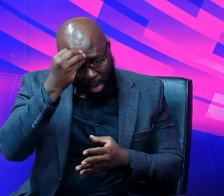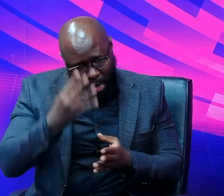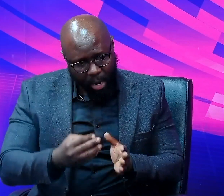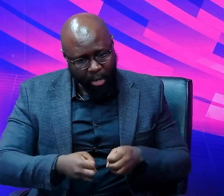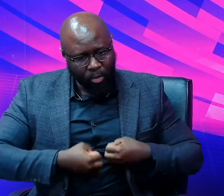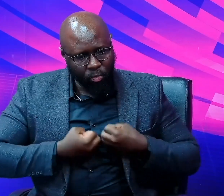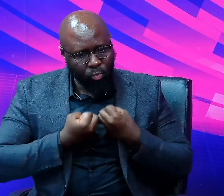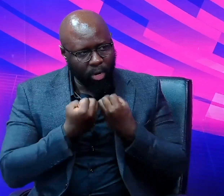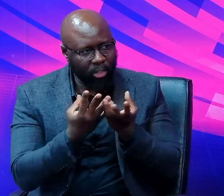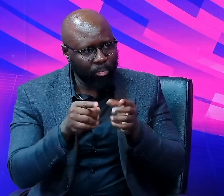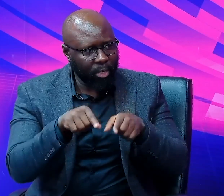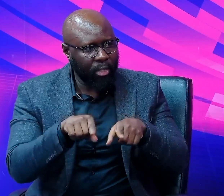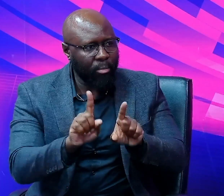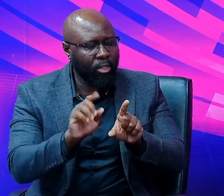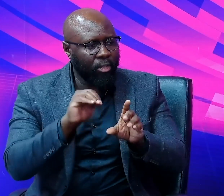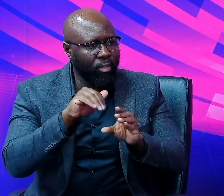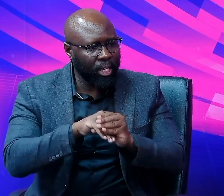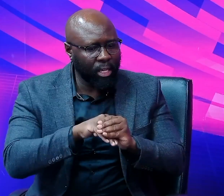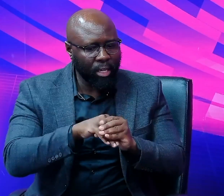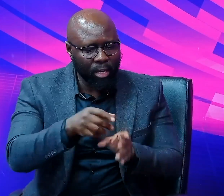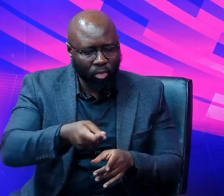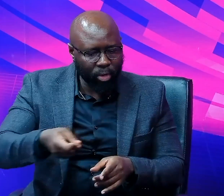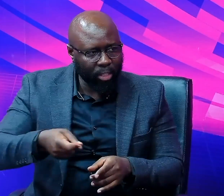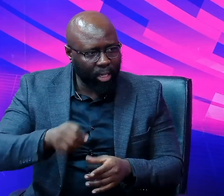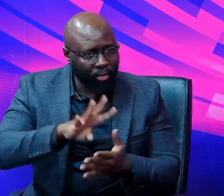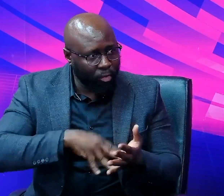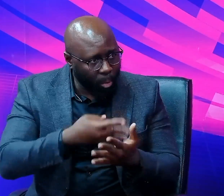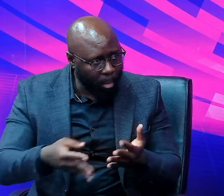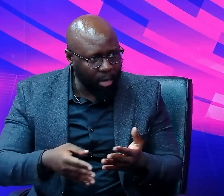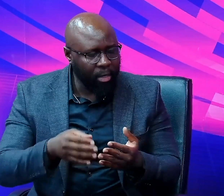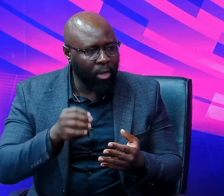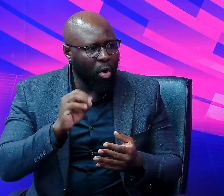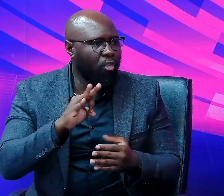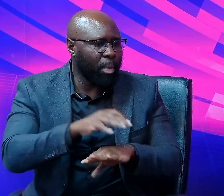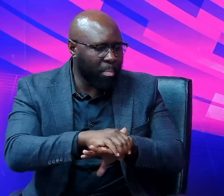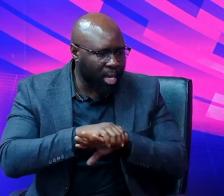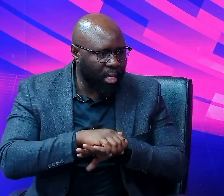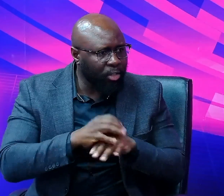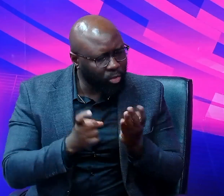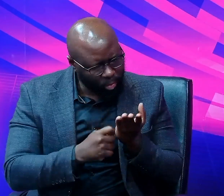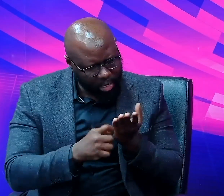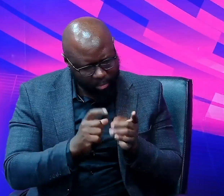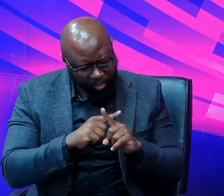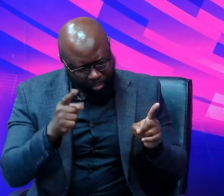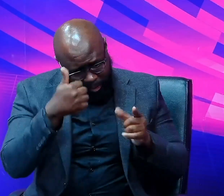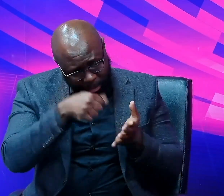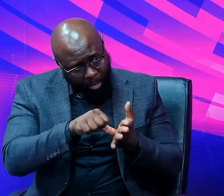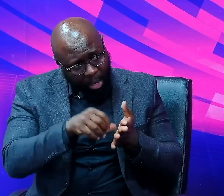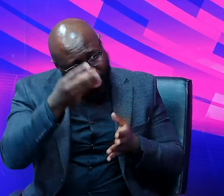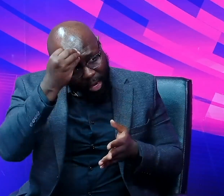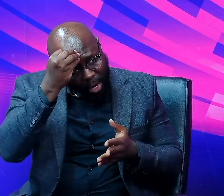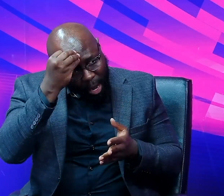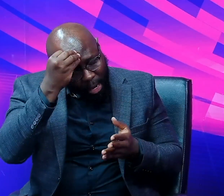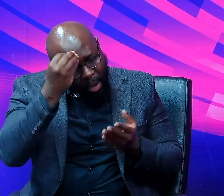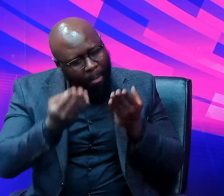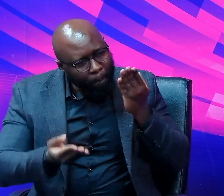expects many learners to express themselves in written format, maybe in English or Swahili.